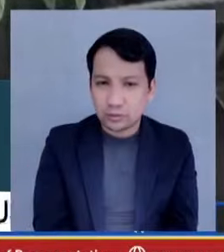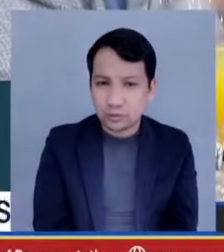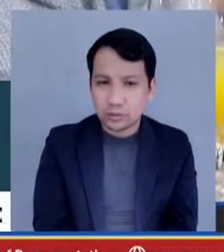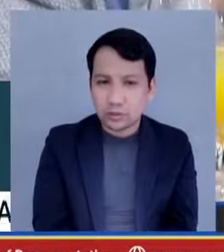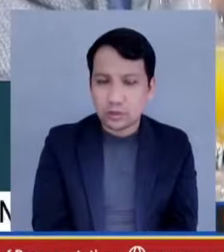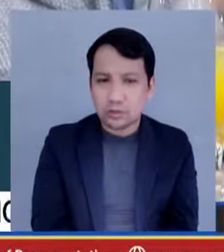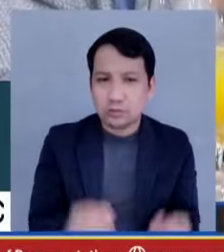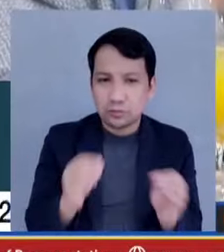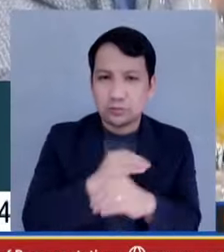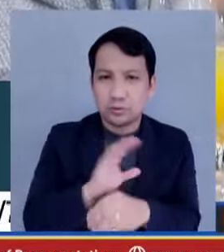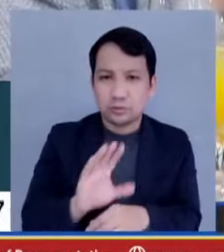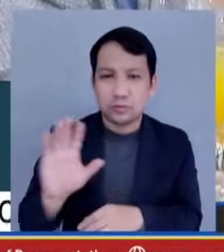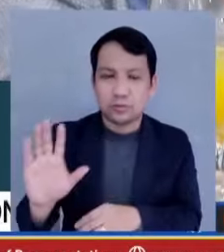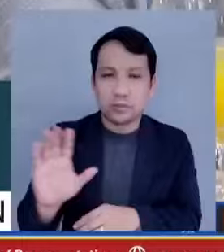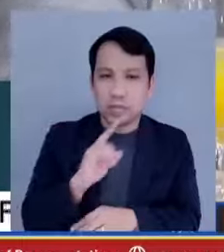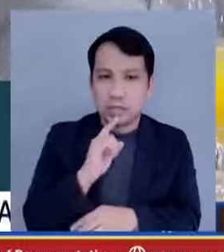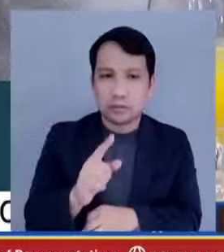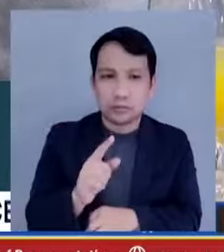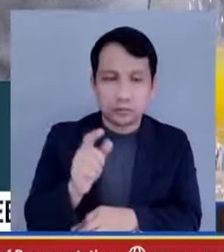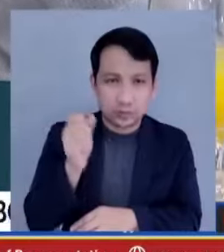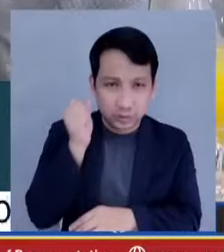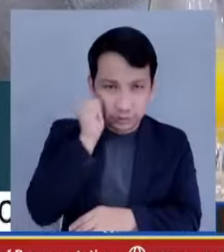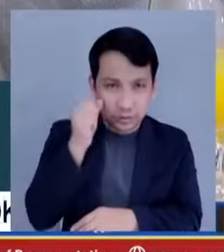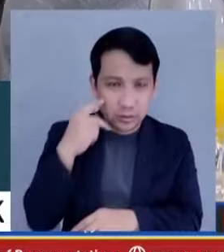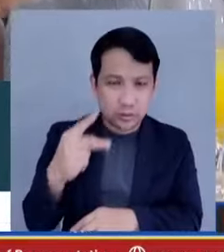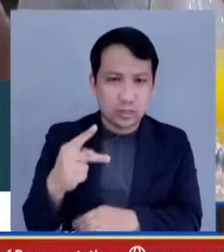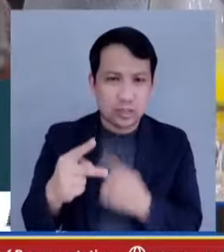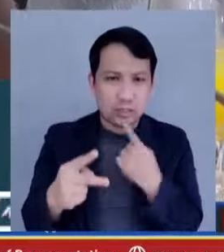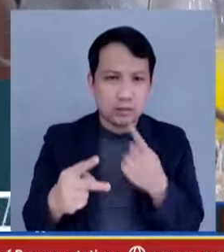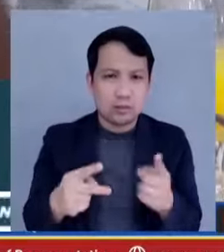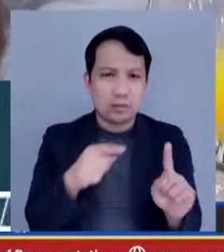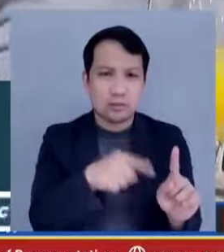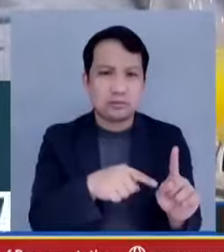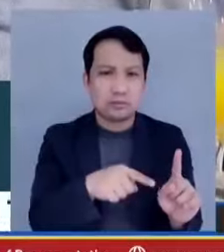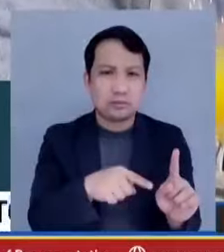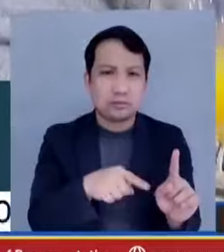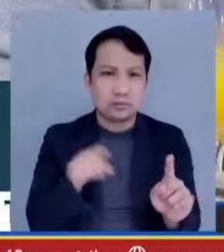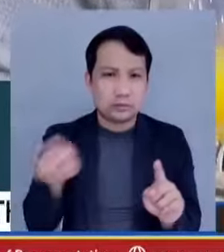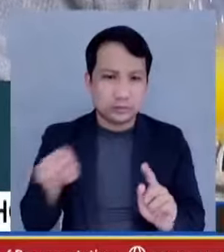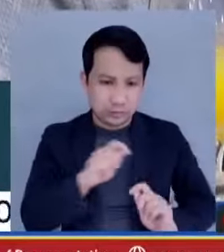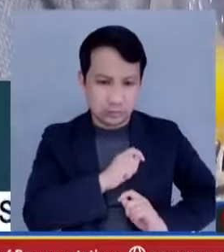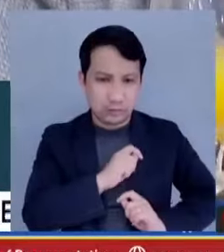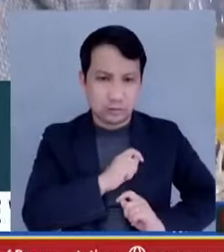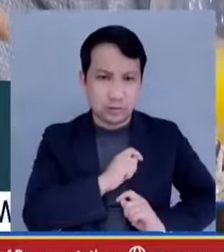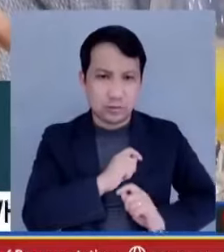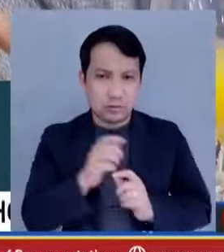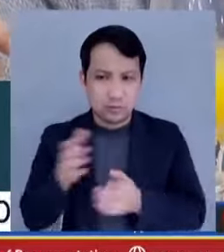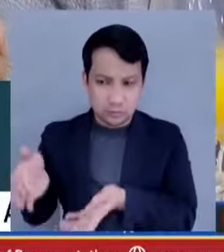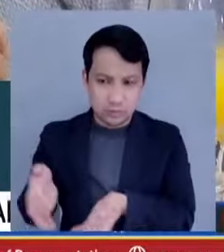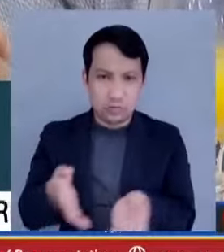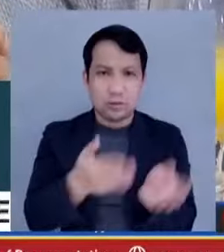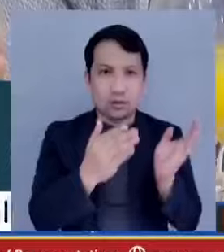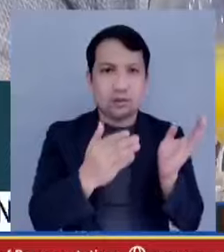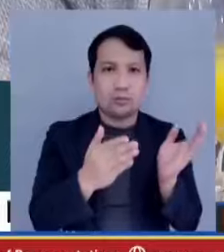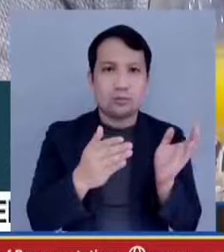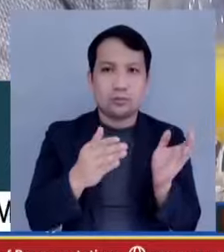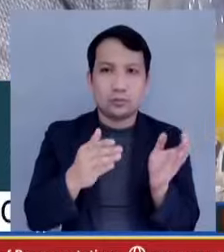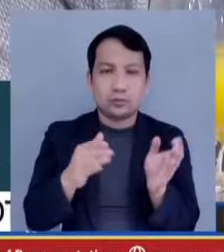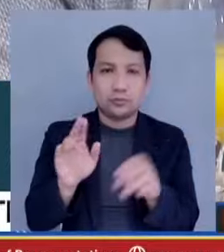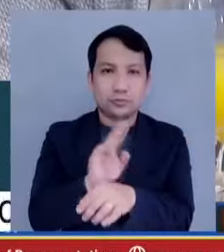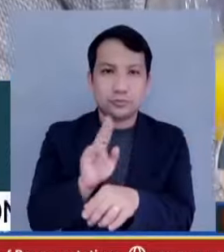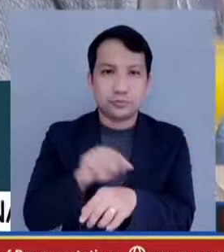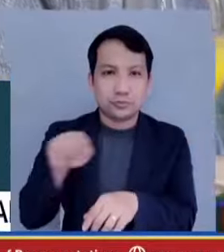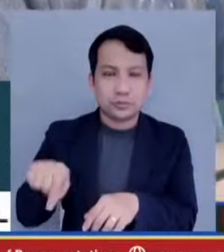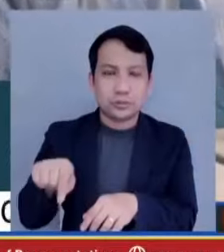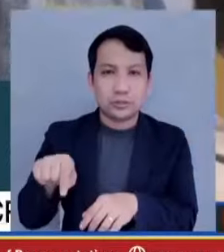former spokesman, Attorney Salvador Panelo, saying that the former senator is allowing himself to be a pawn of Malacanang